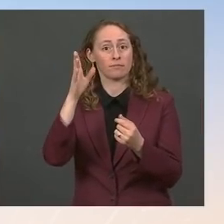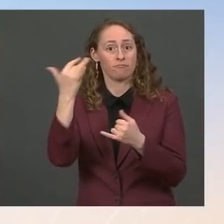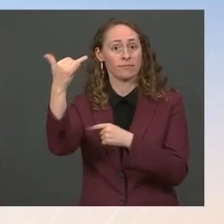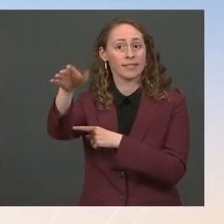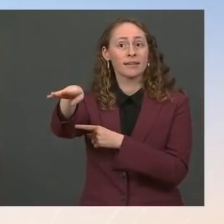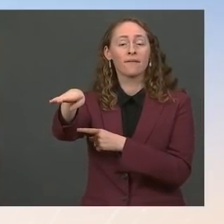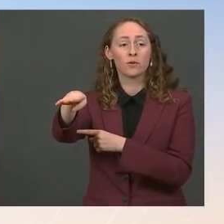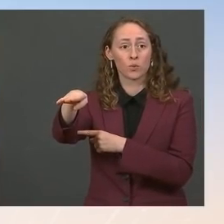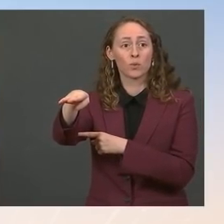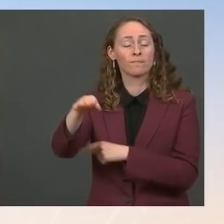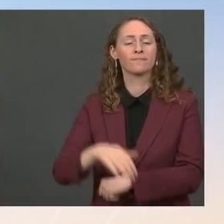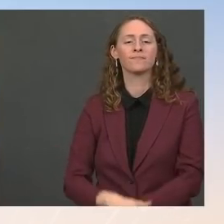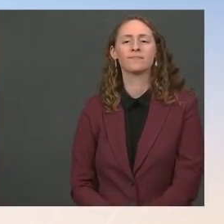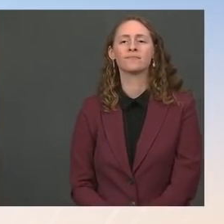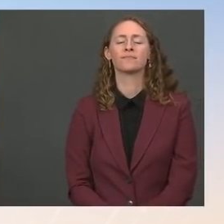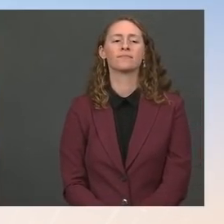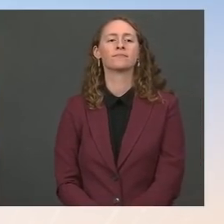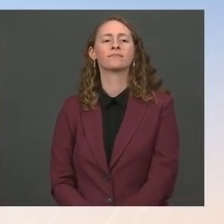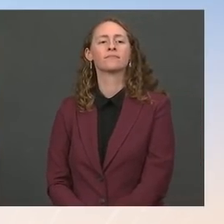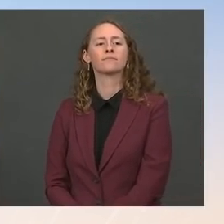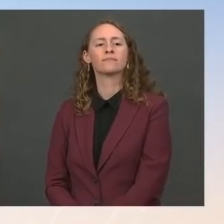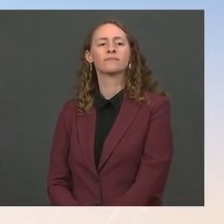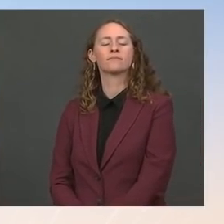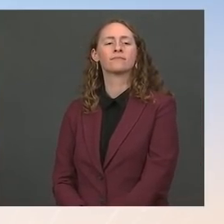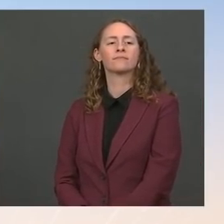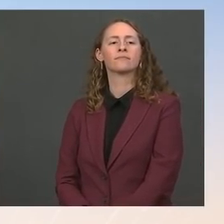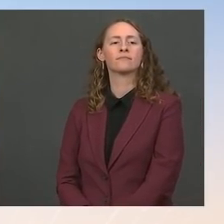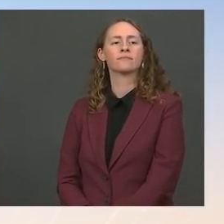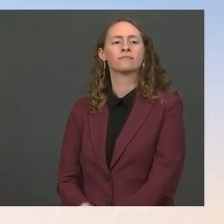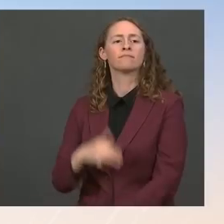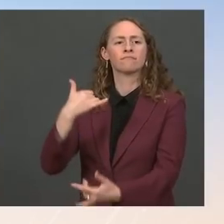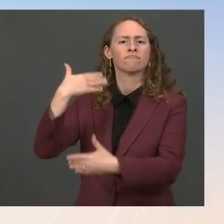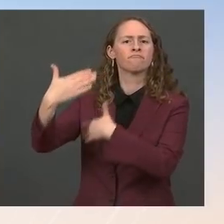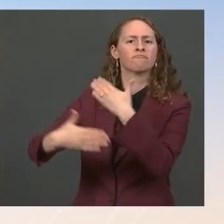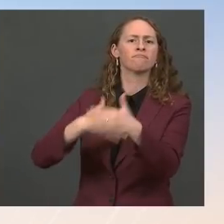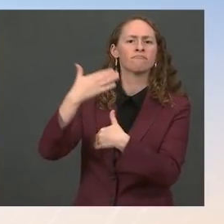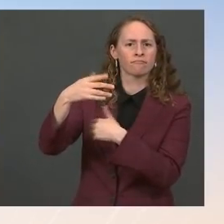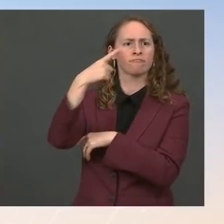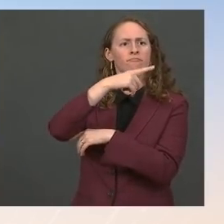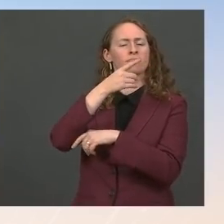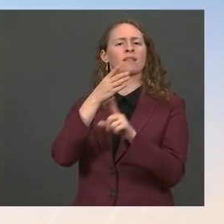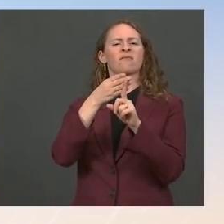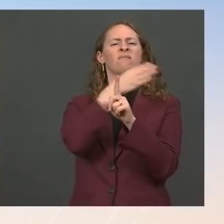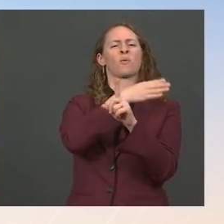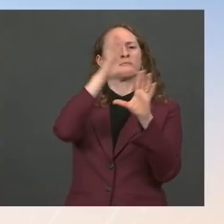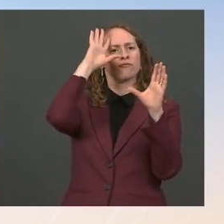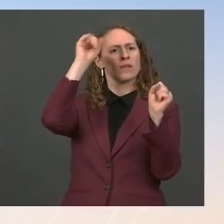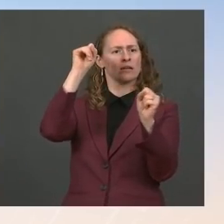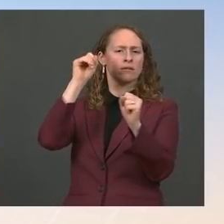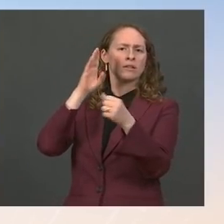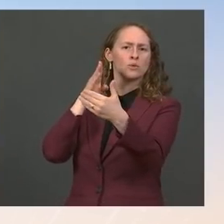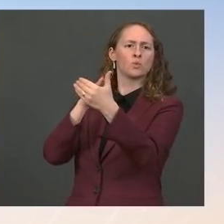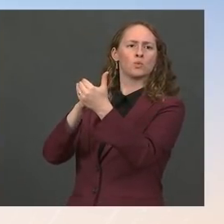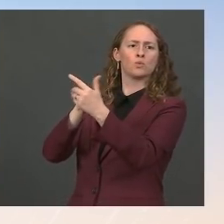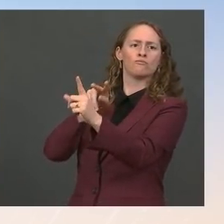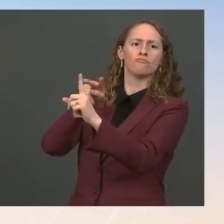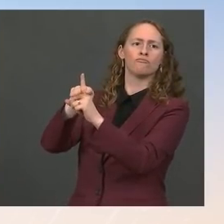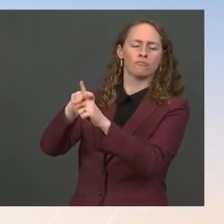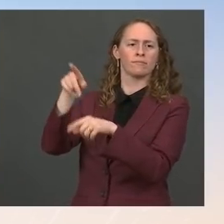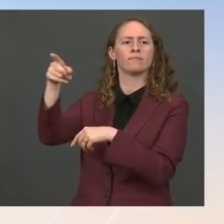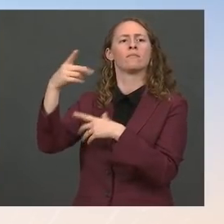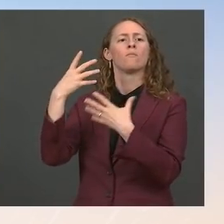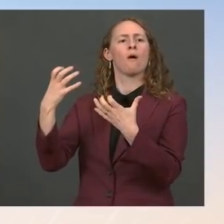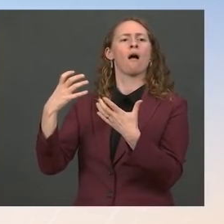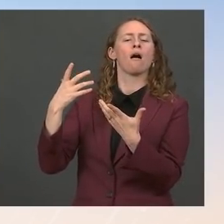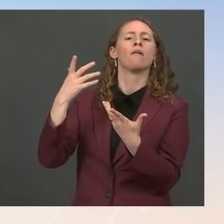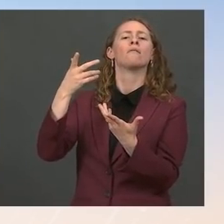on the lawsuit filed by the former president yesterday, going after the National Archives and the January 6th Committee for seeking documents. He said